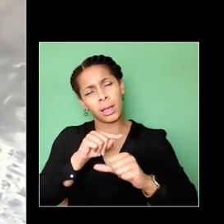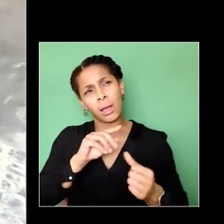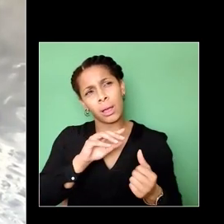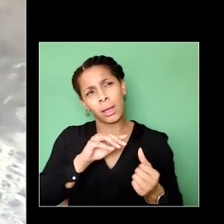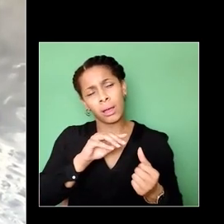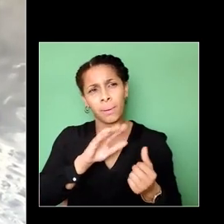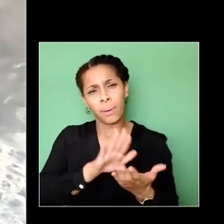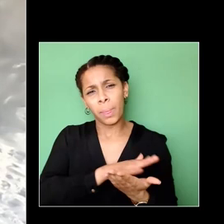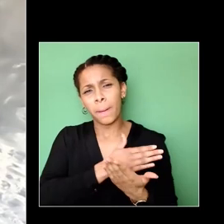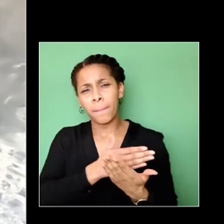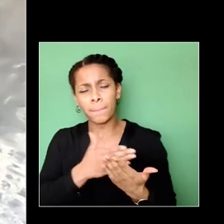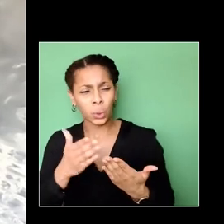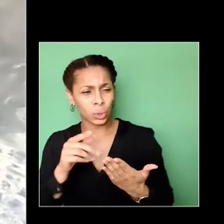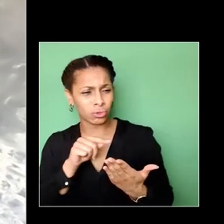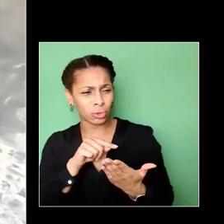the